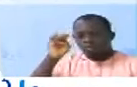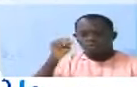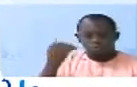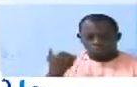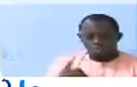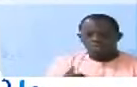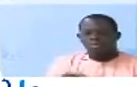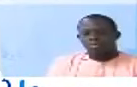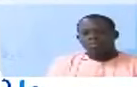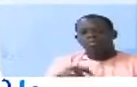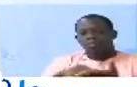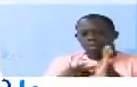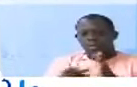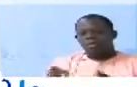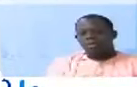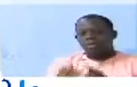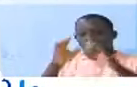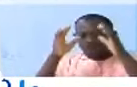Chinese.